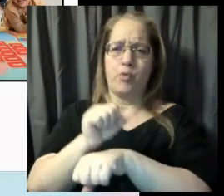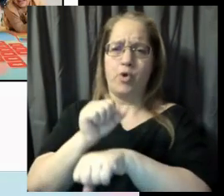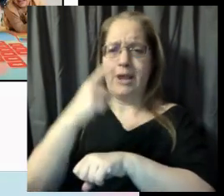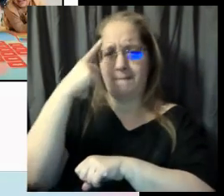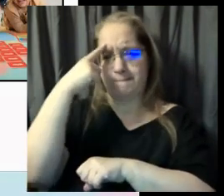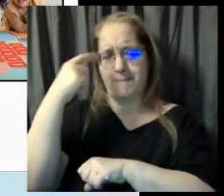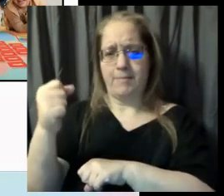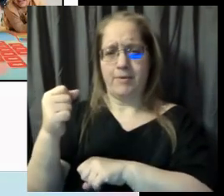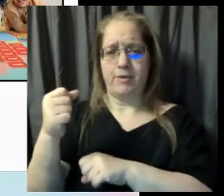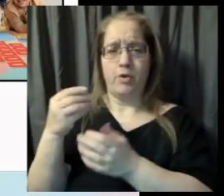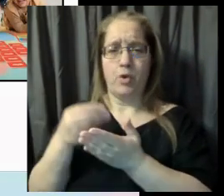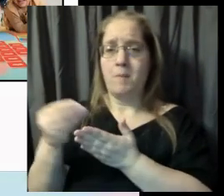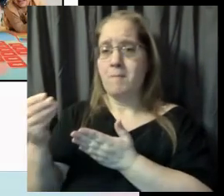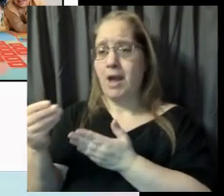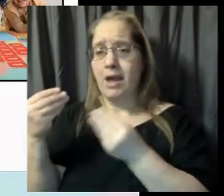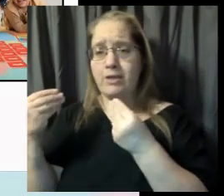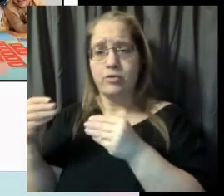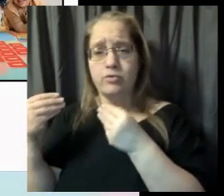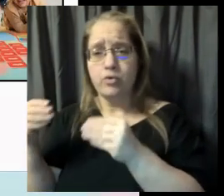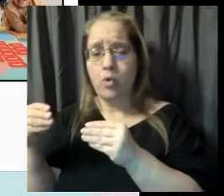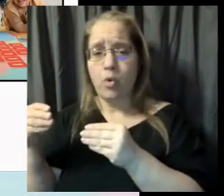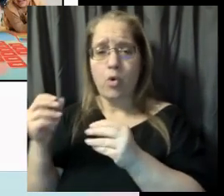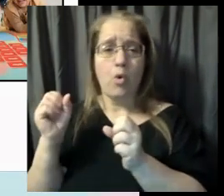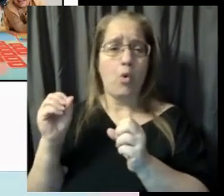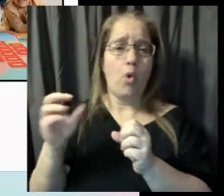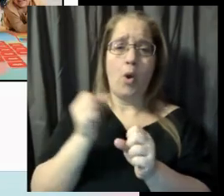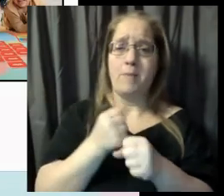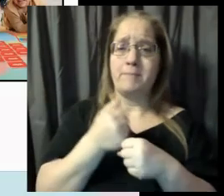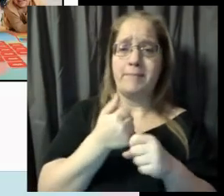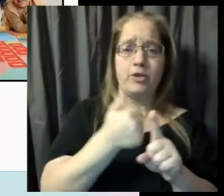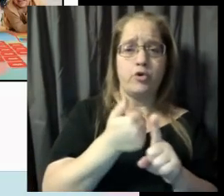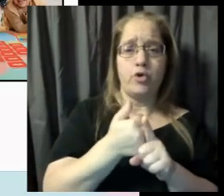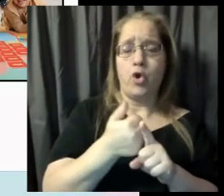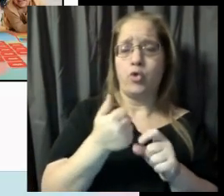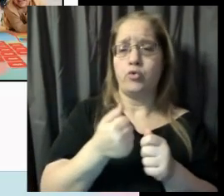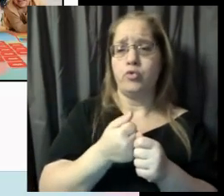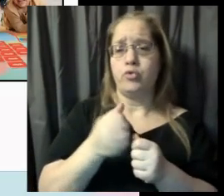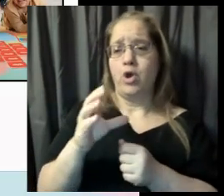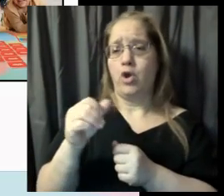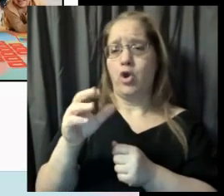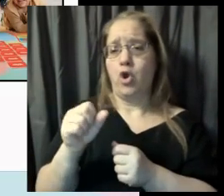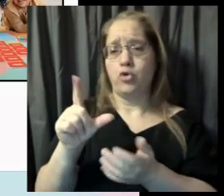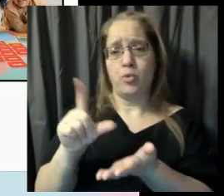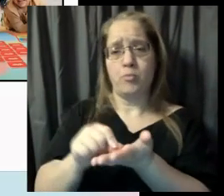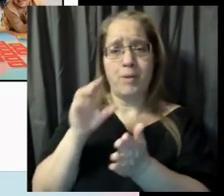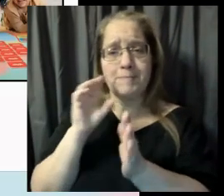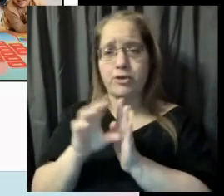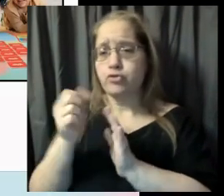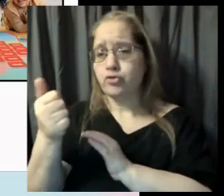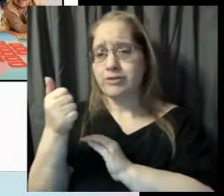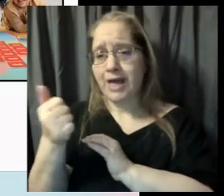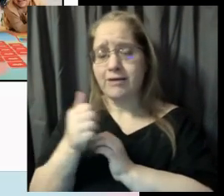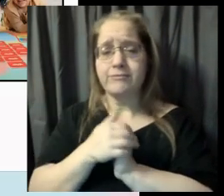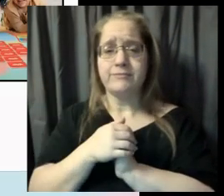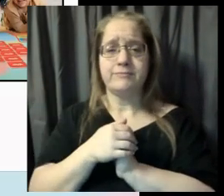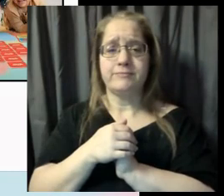use store-bought matching games like memory, or create your own deck using deck of cards or printed pictures. And you can even